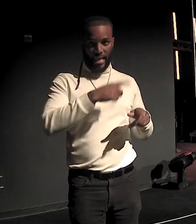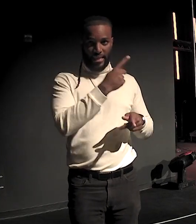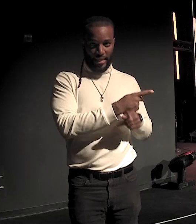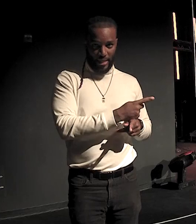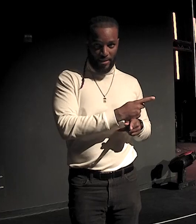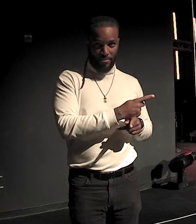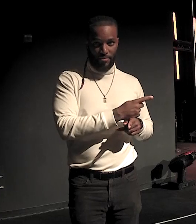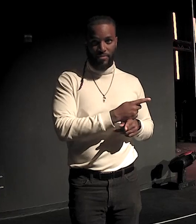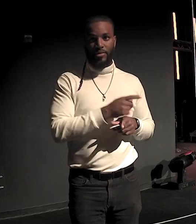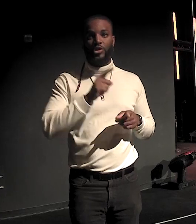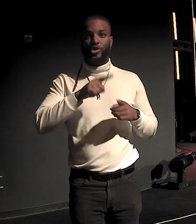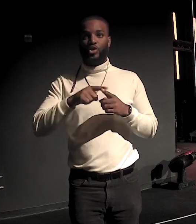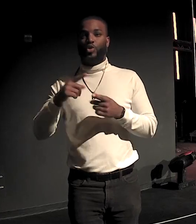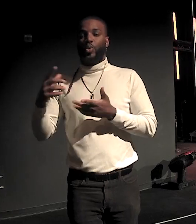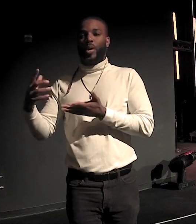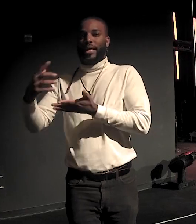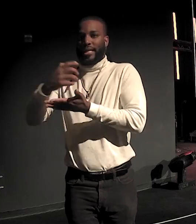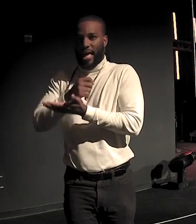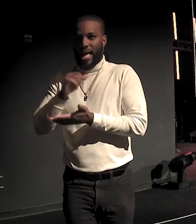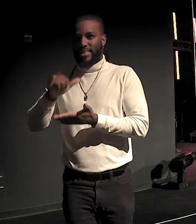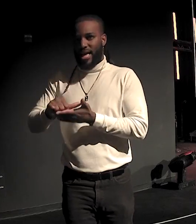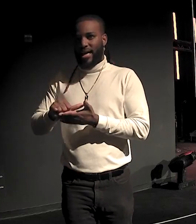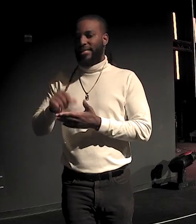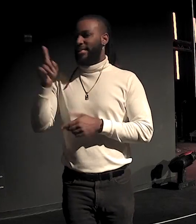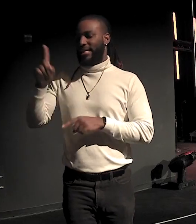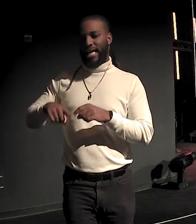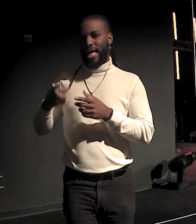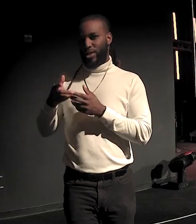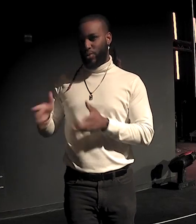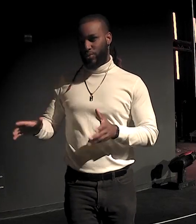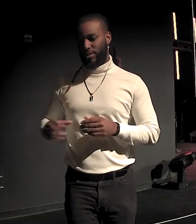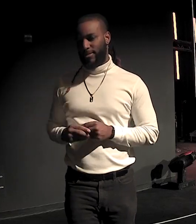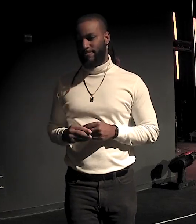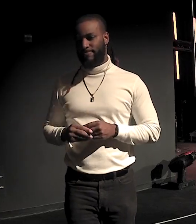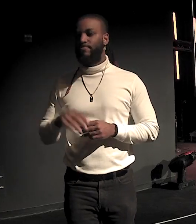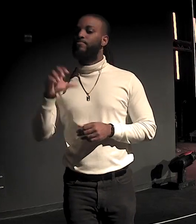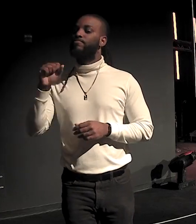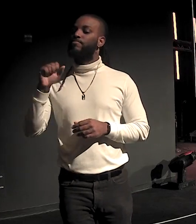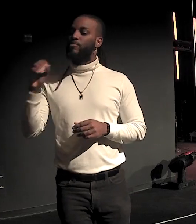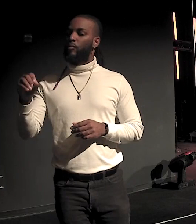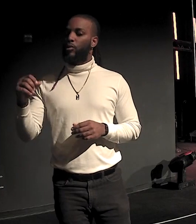gain that which he cannot lose. And so